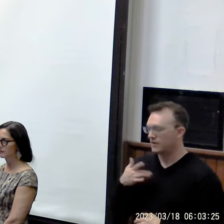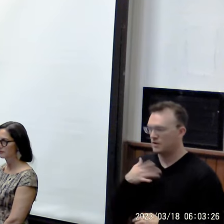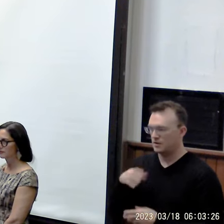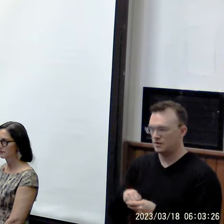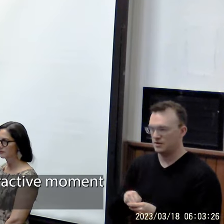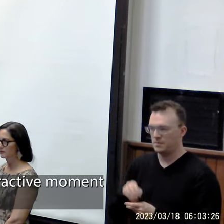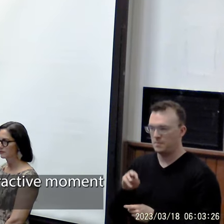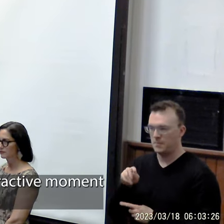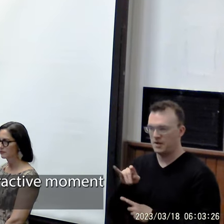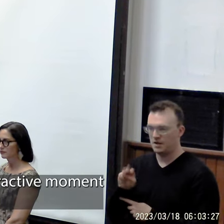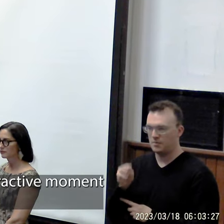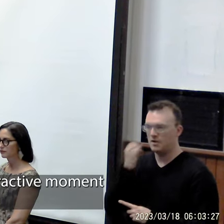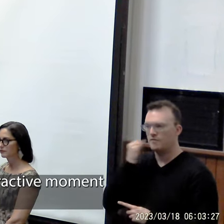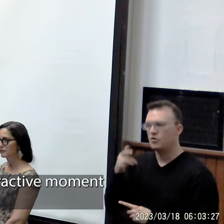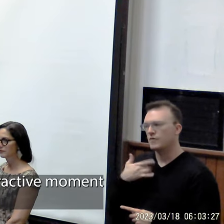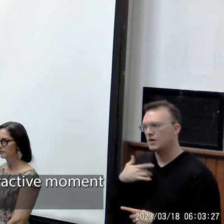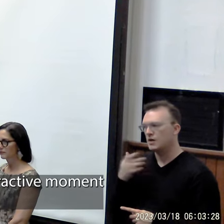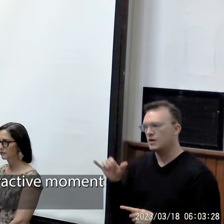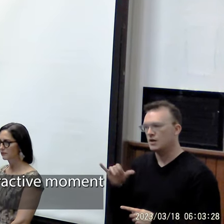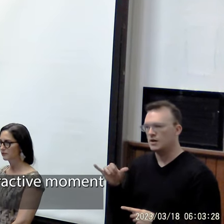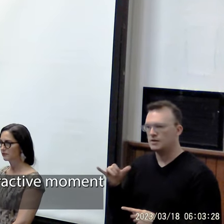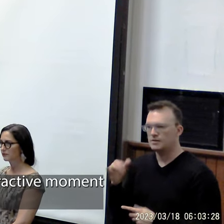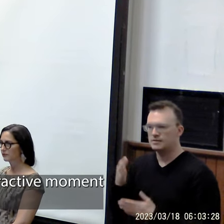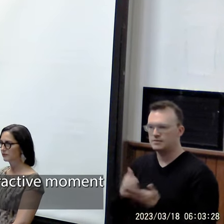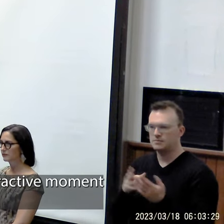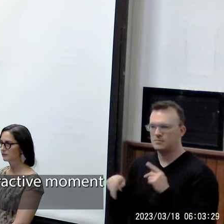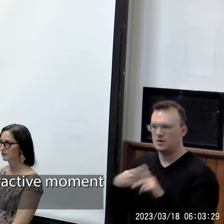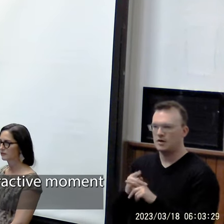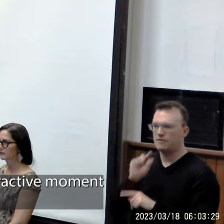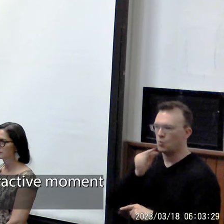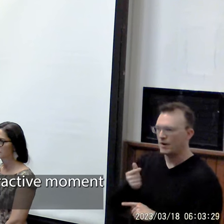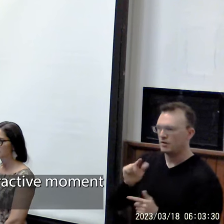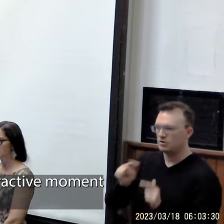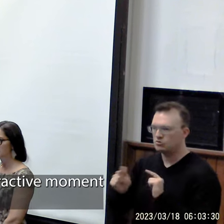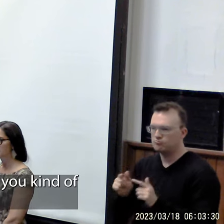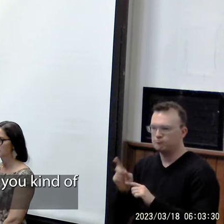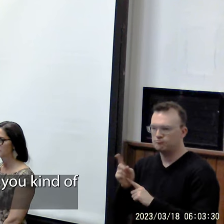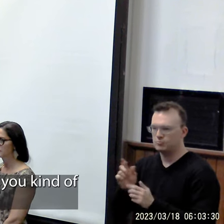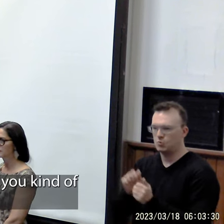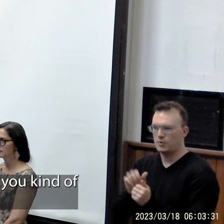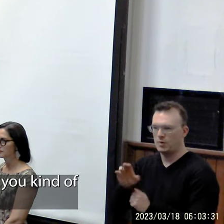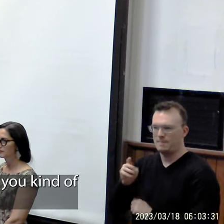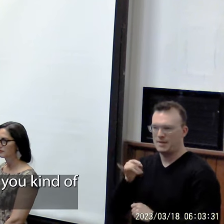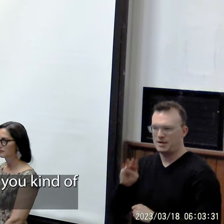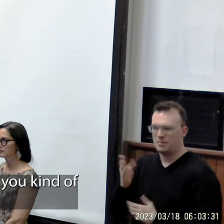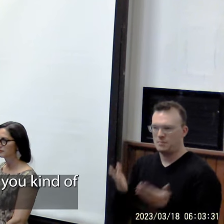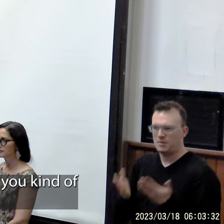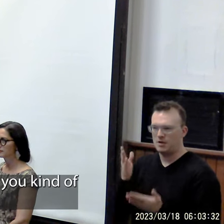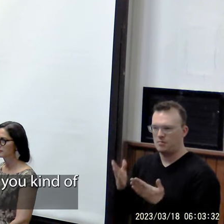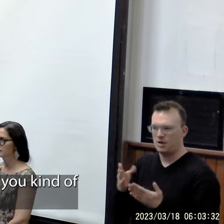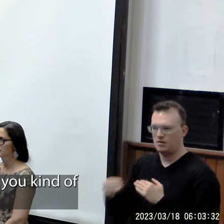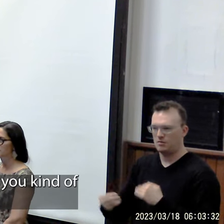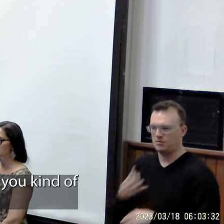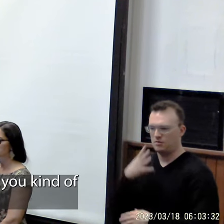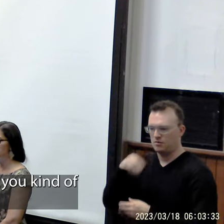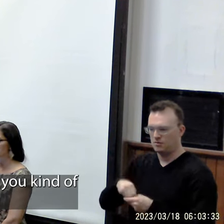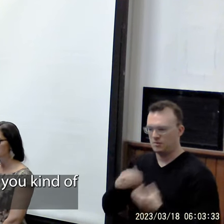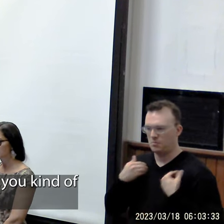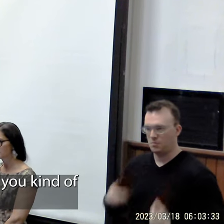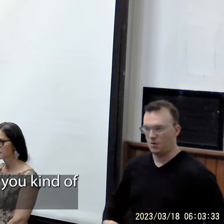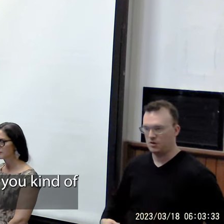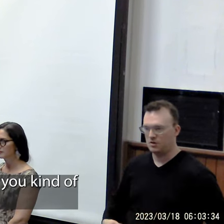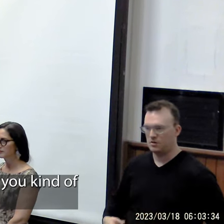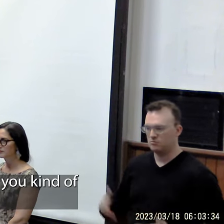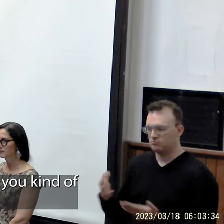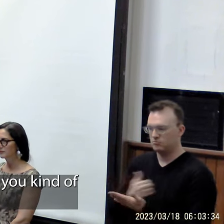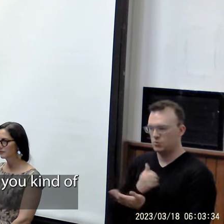medium. Yeah, if you ever kind of feel like some sort of queer interactive moment with your medium that maybe materializes in your body and you kind of